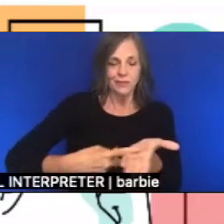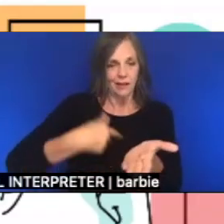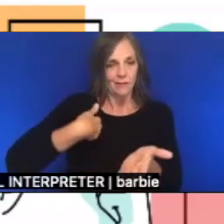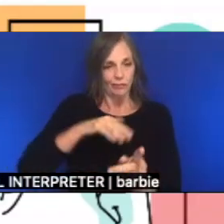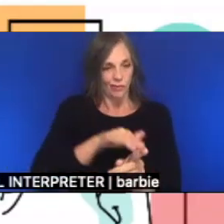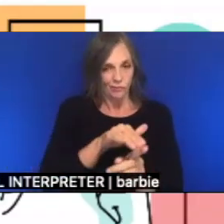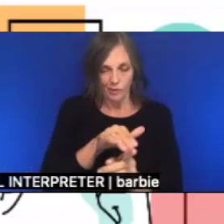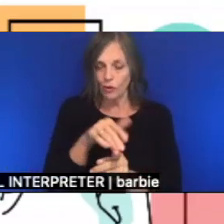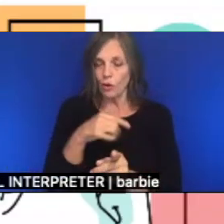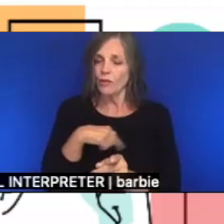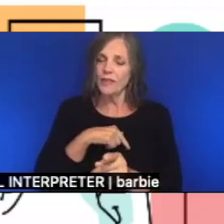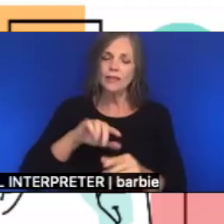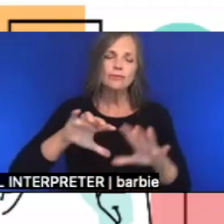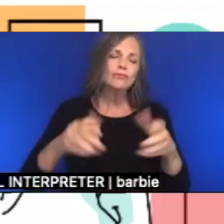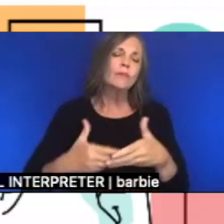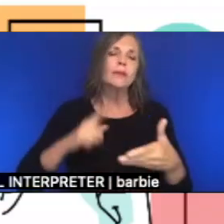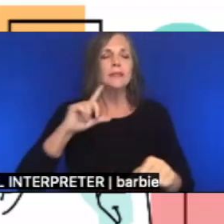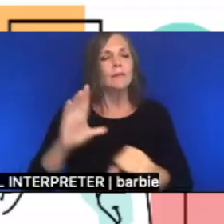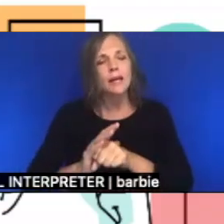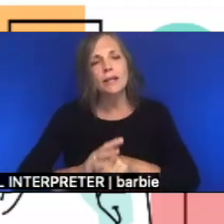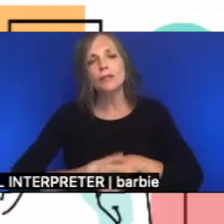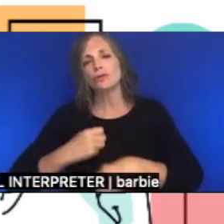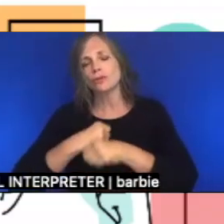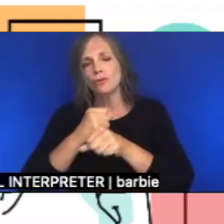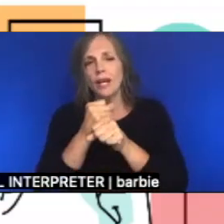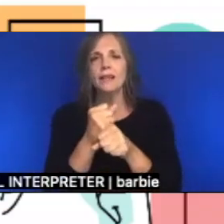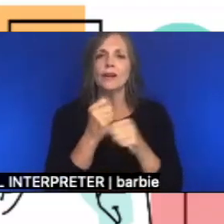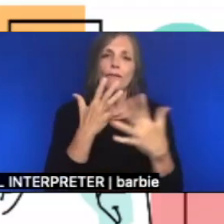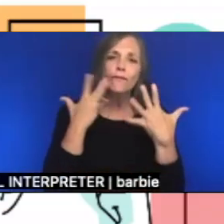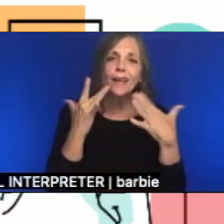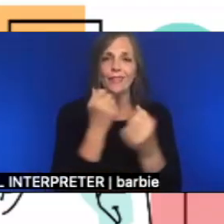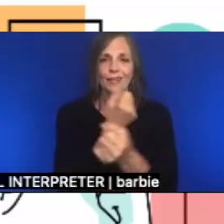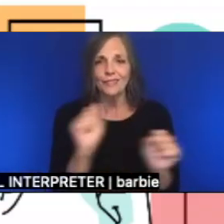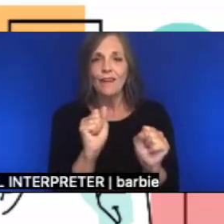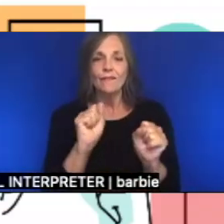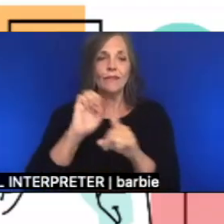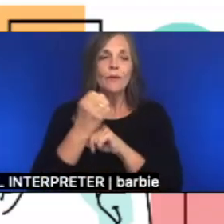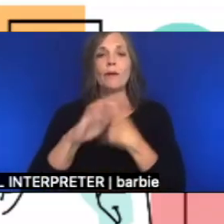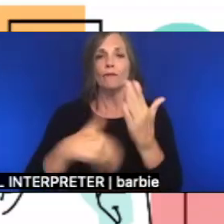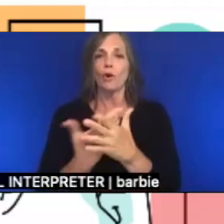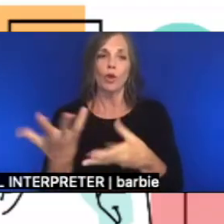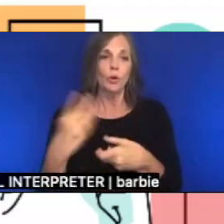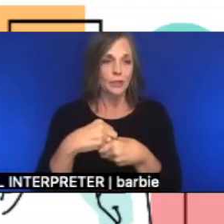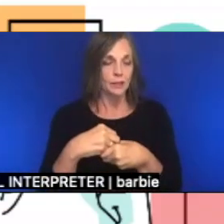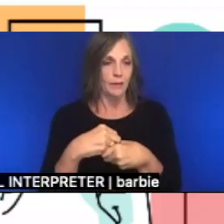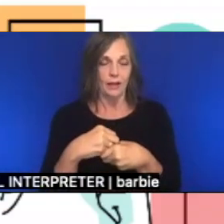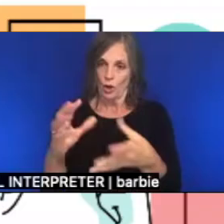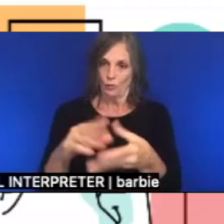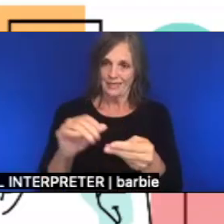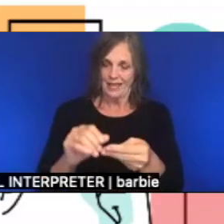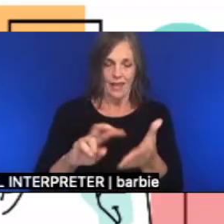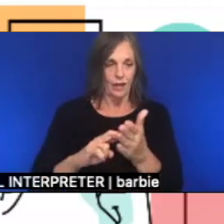to creating a friendly and safe environment for everybody who participates. With saying that, we expect everyone,